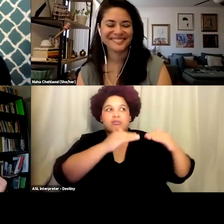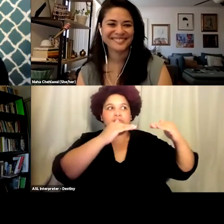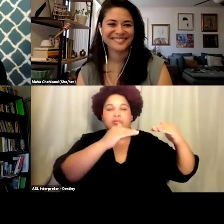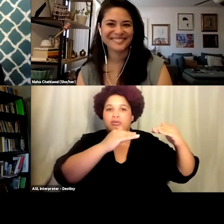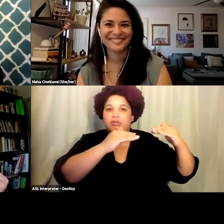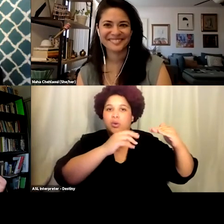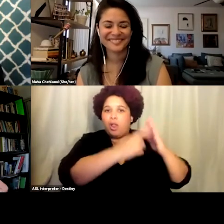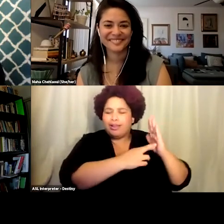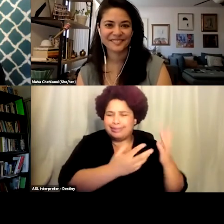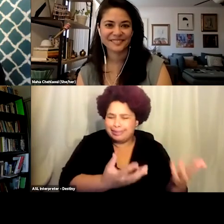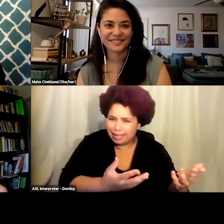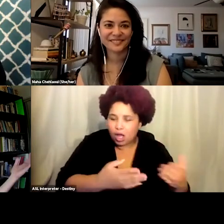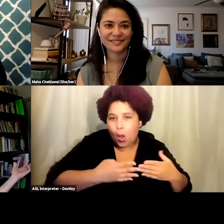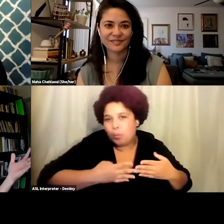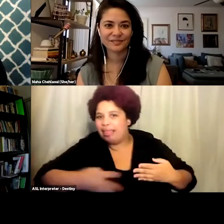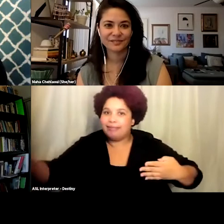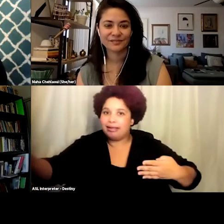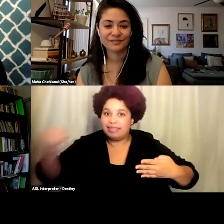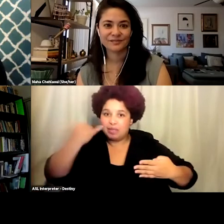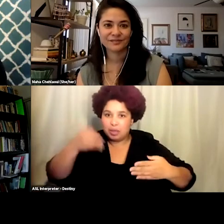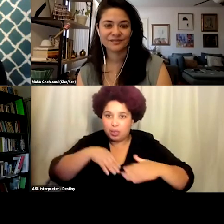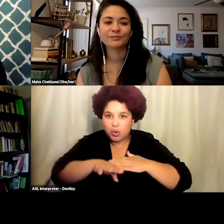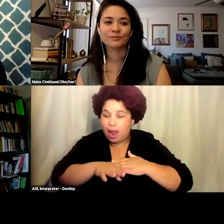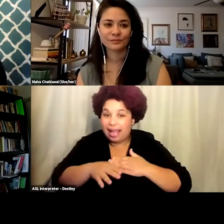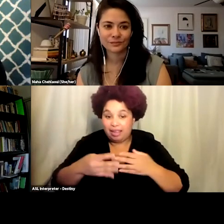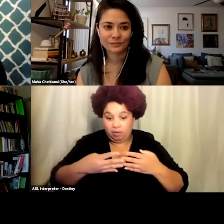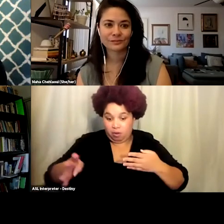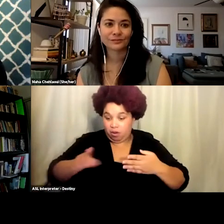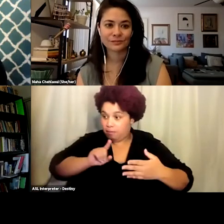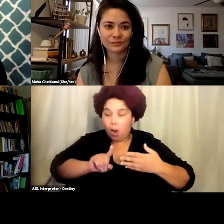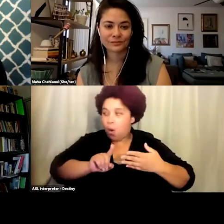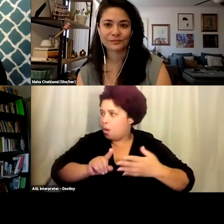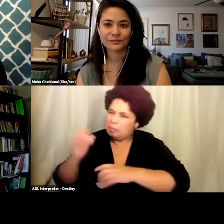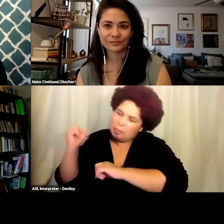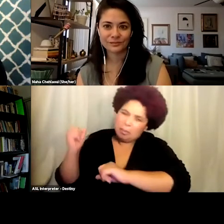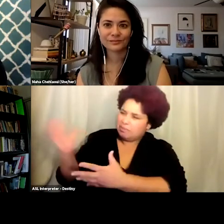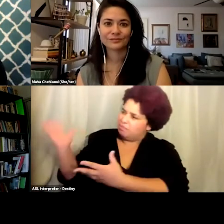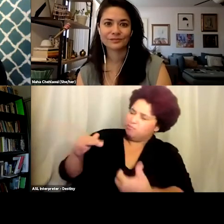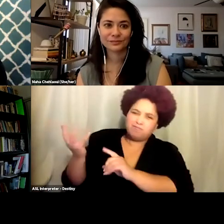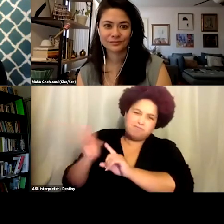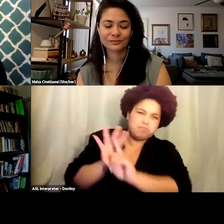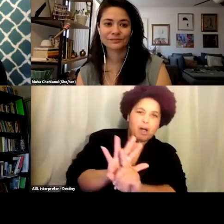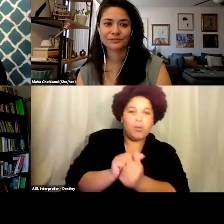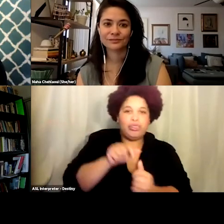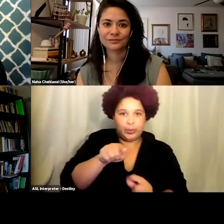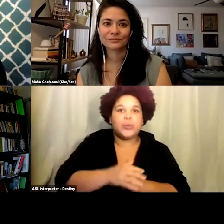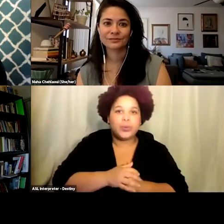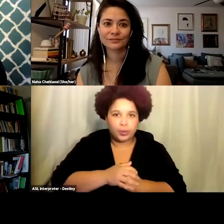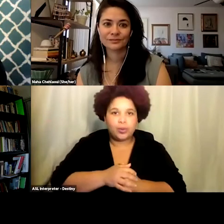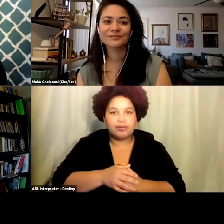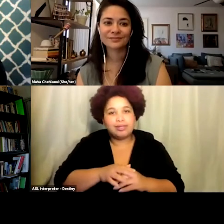before is open the gate. If you're lucky to get through, try to bring in more people with you. I love that, because